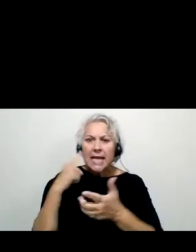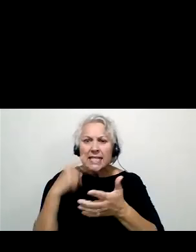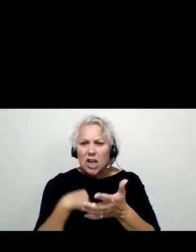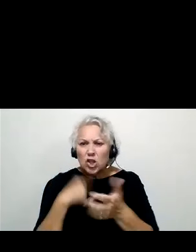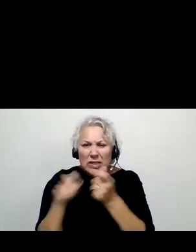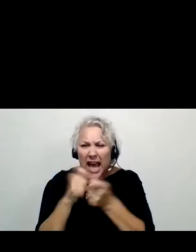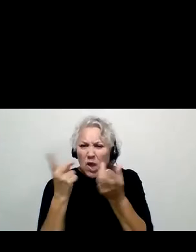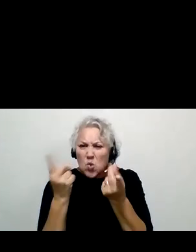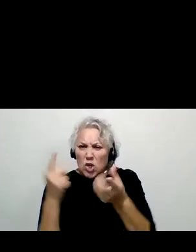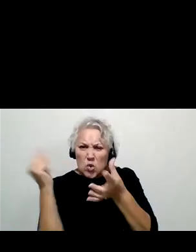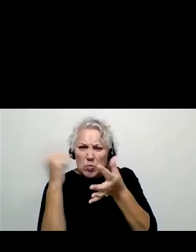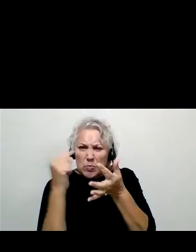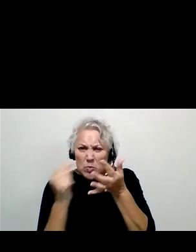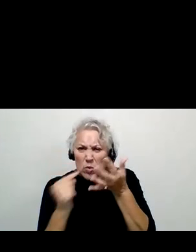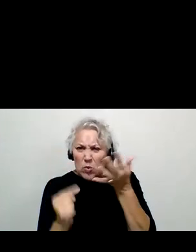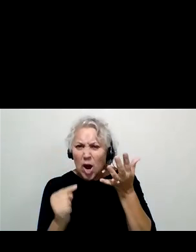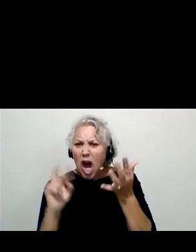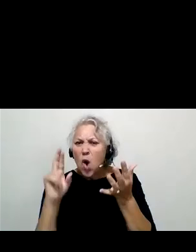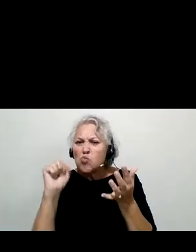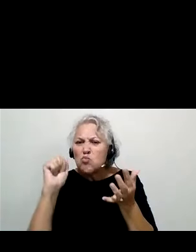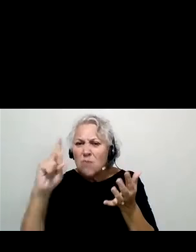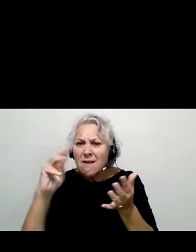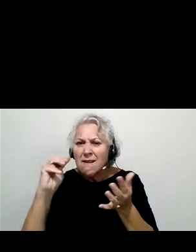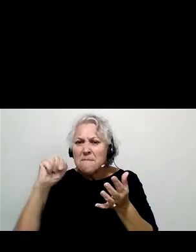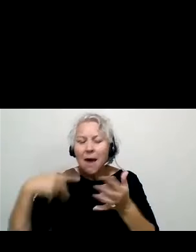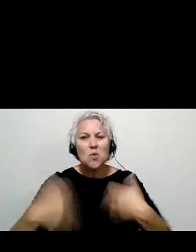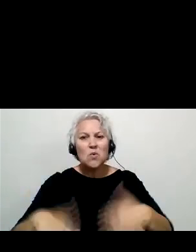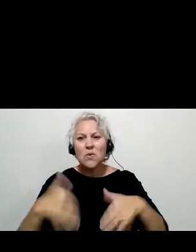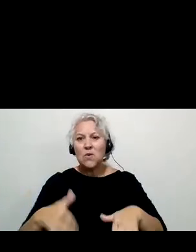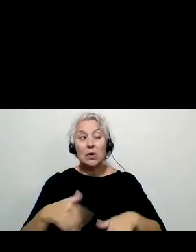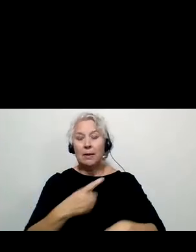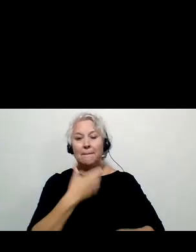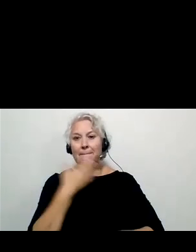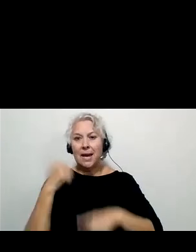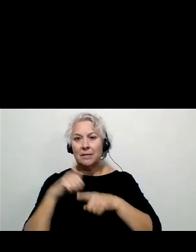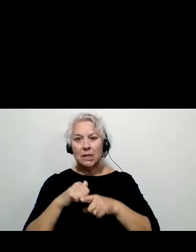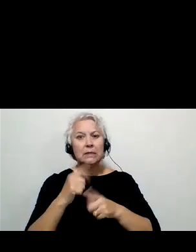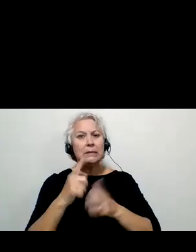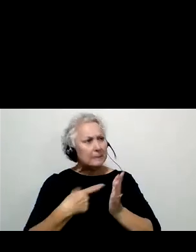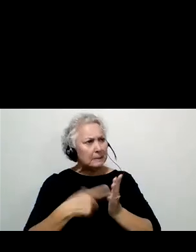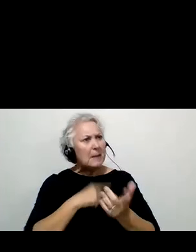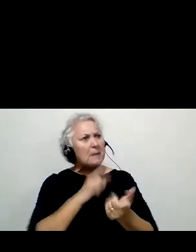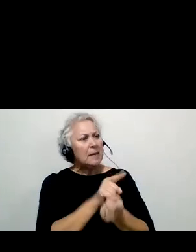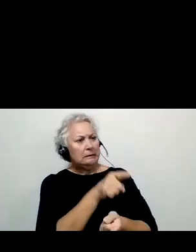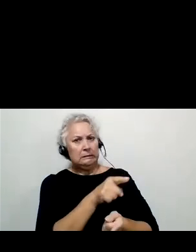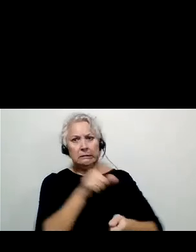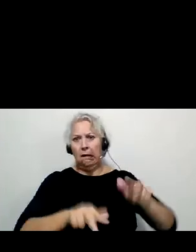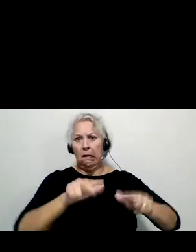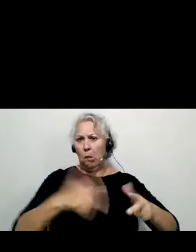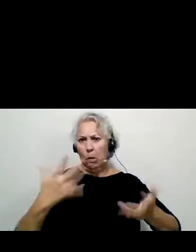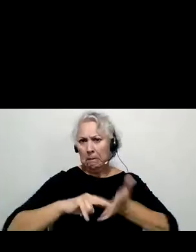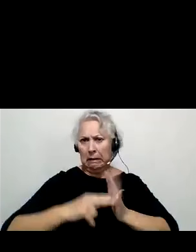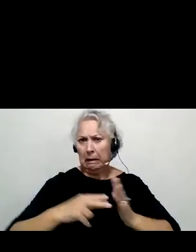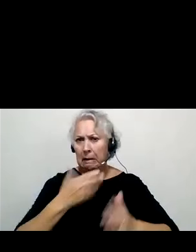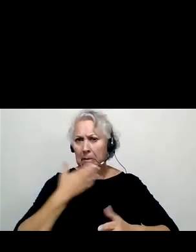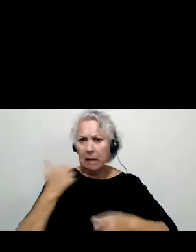be doing things that are best practice. And sometimes whenever we meet people who perhaps aren't sure of what best practice